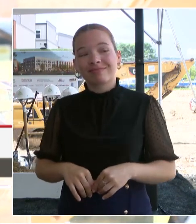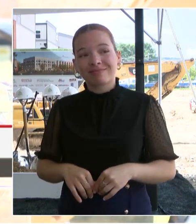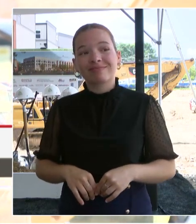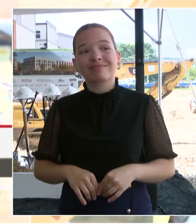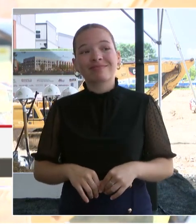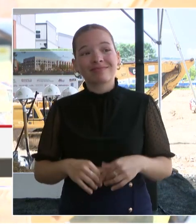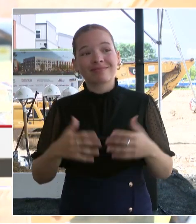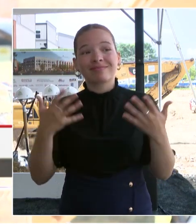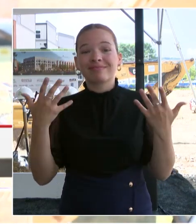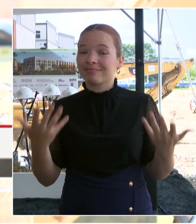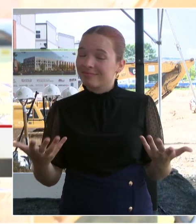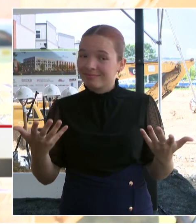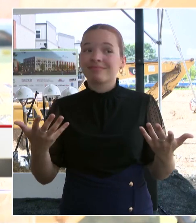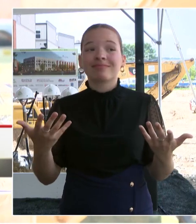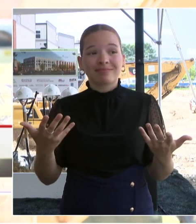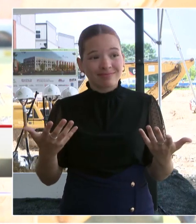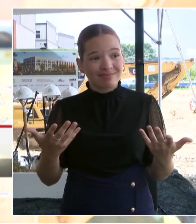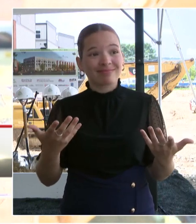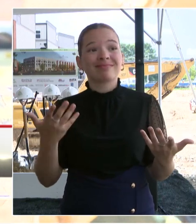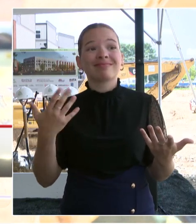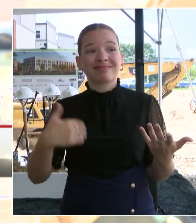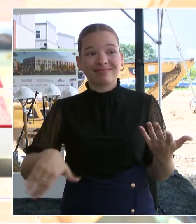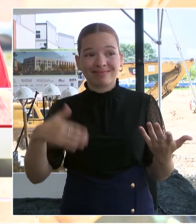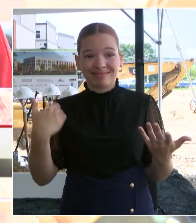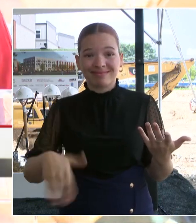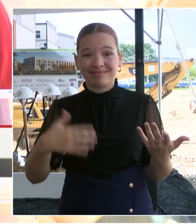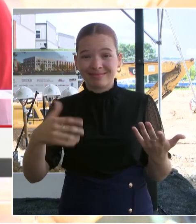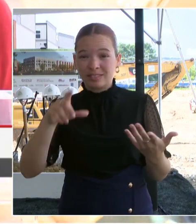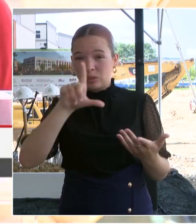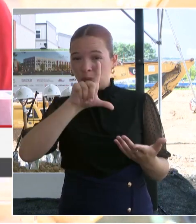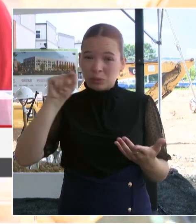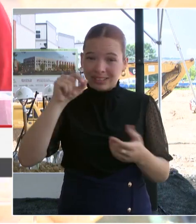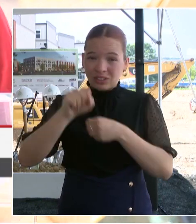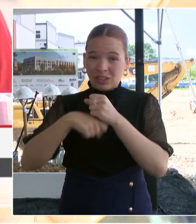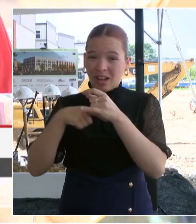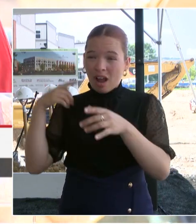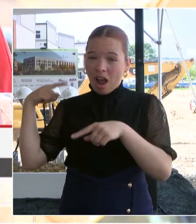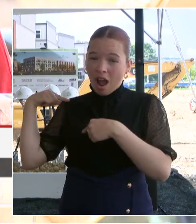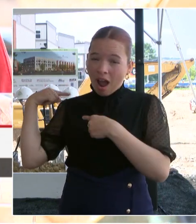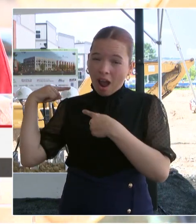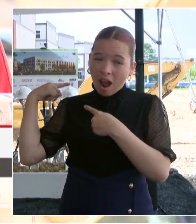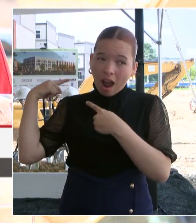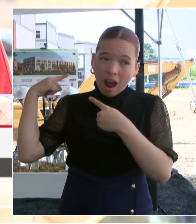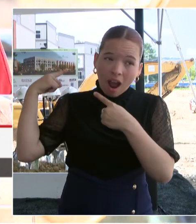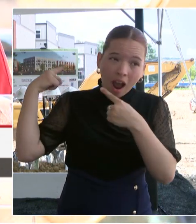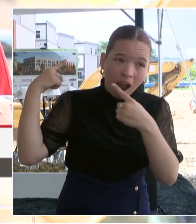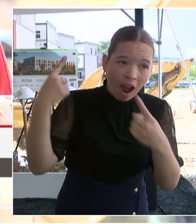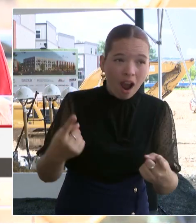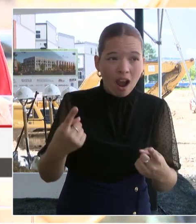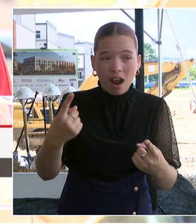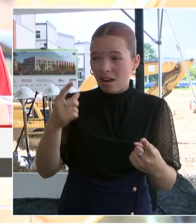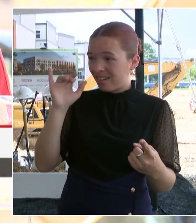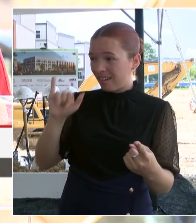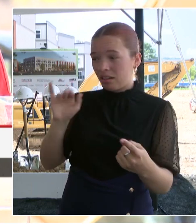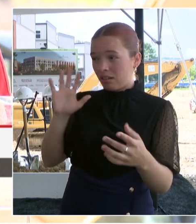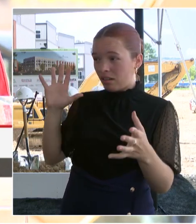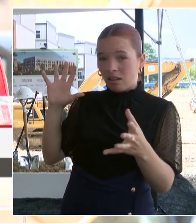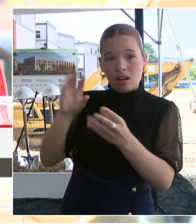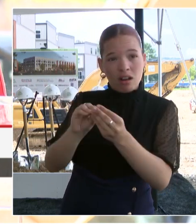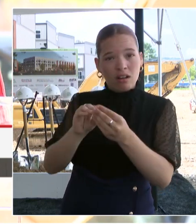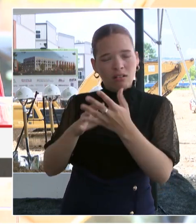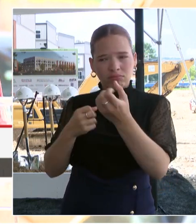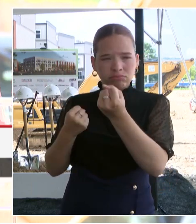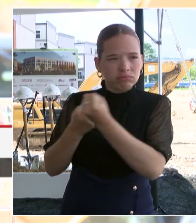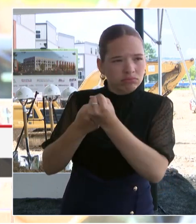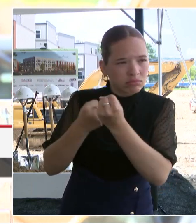past 2 decades, we've had a very strong advocate who has